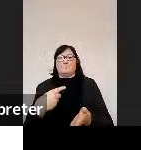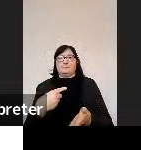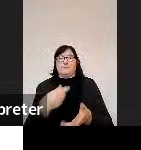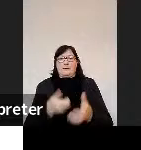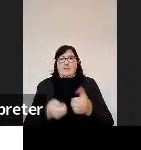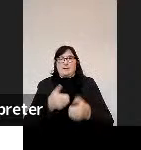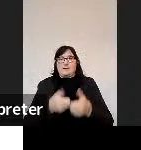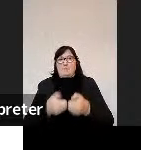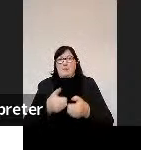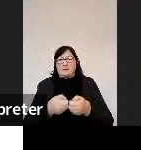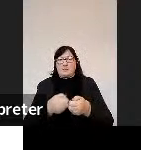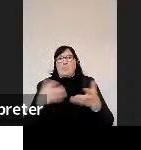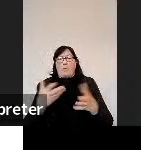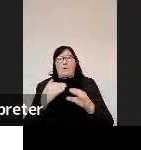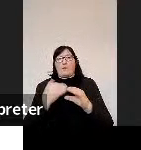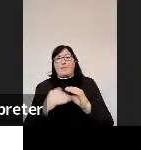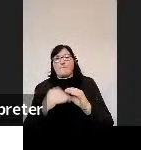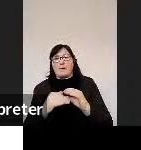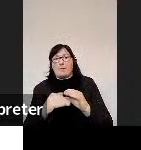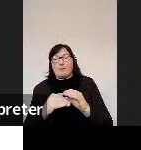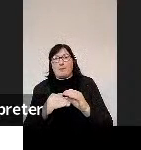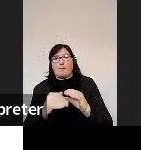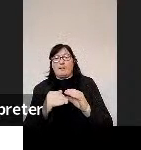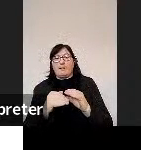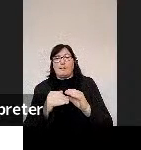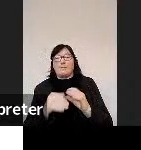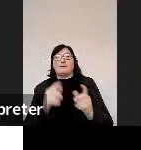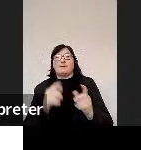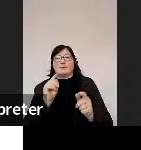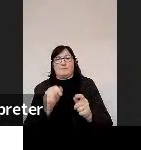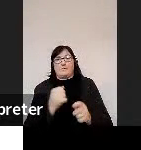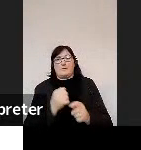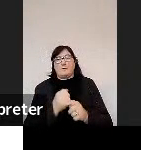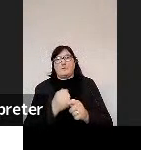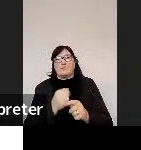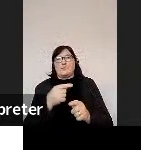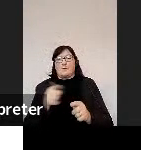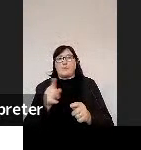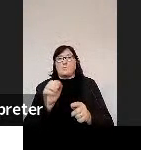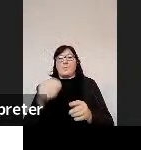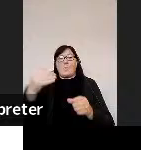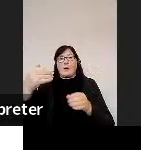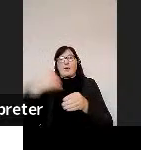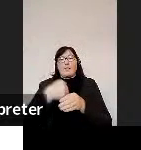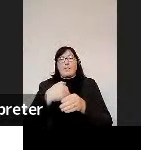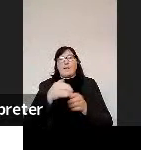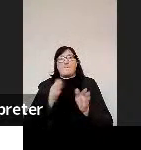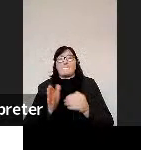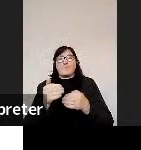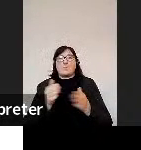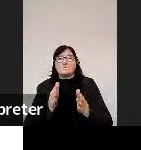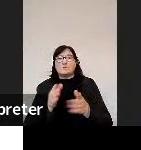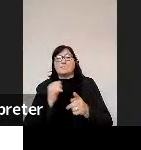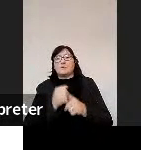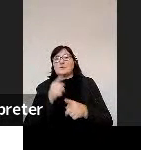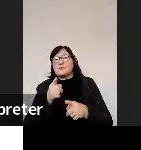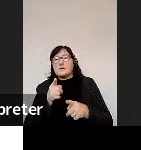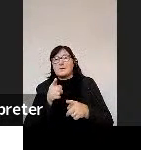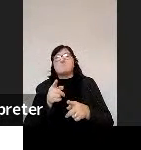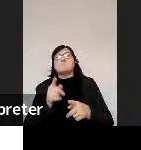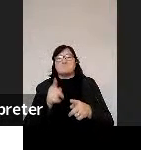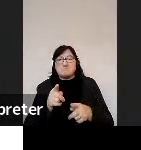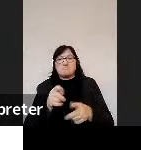that there's correspondence for you in your inbox. So if you go to your inbox, you would then see your approval letter or refusal